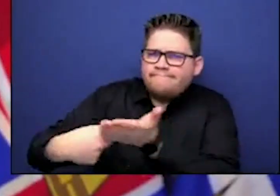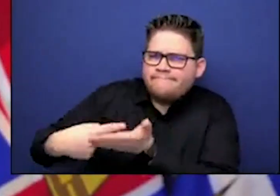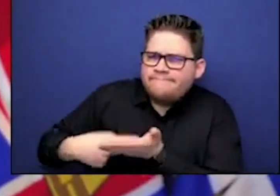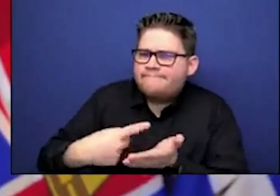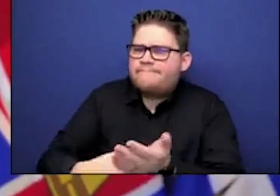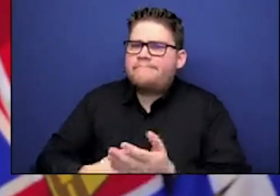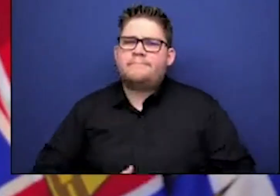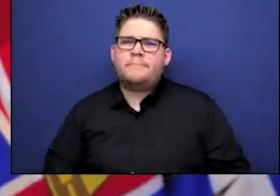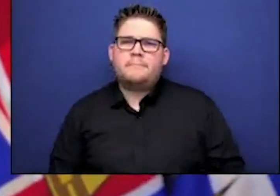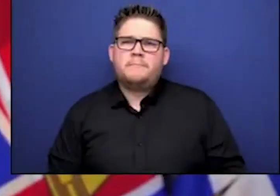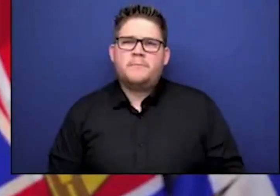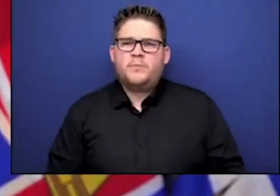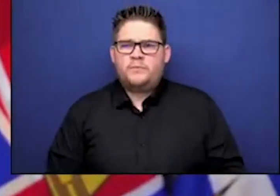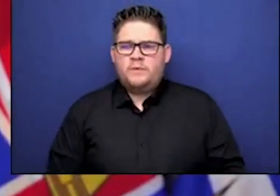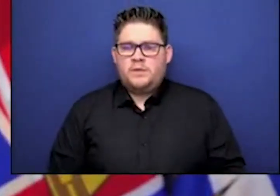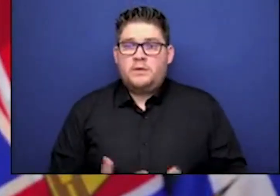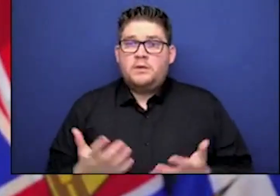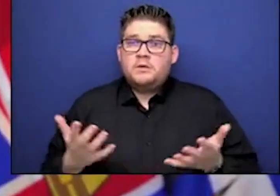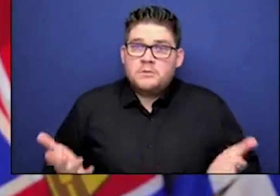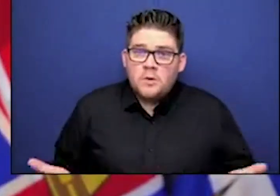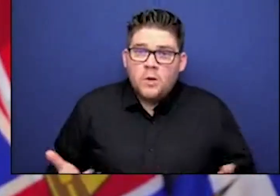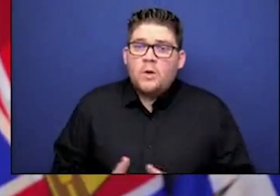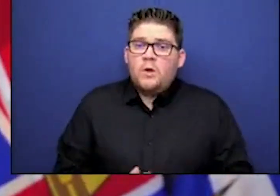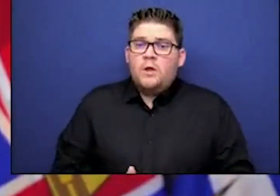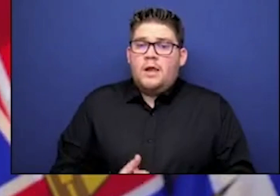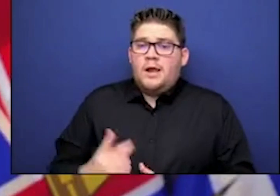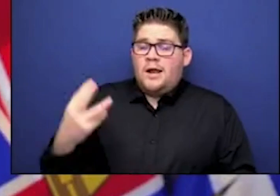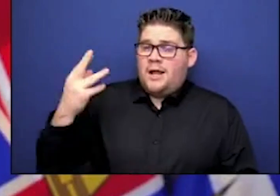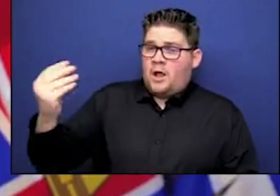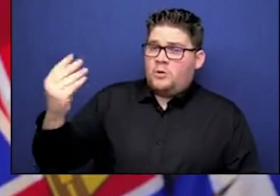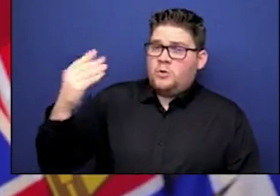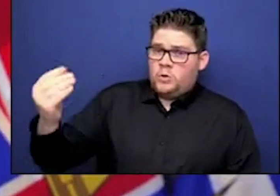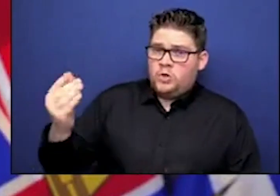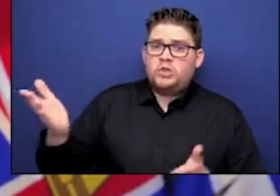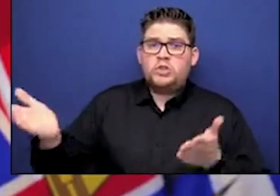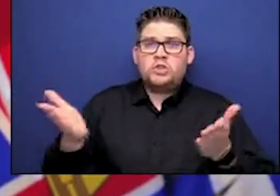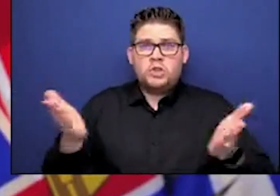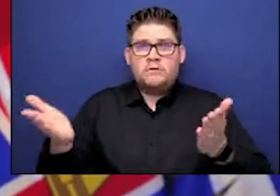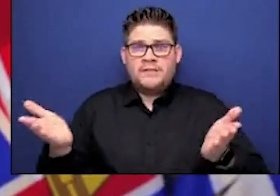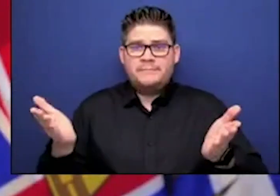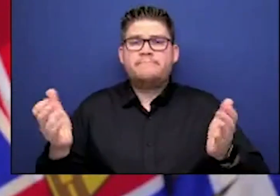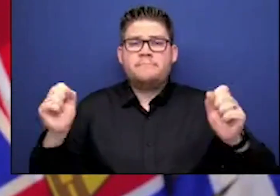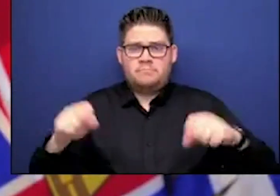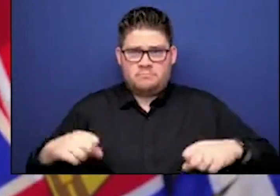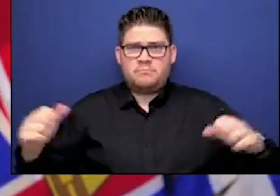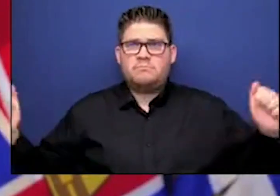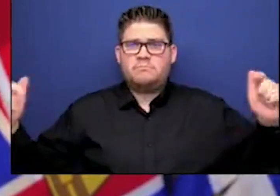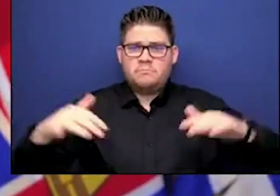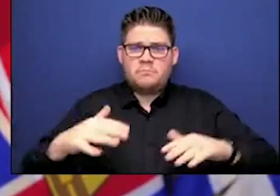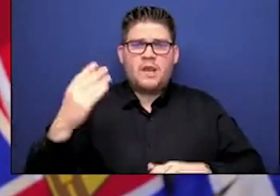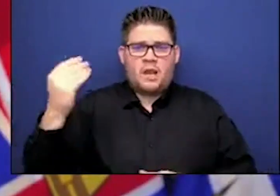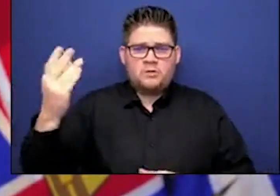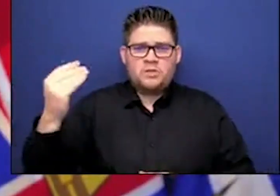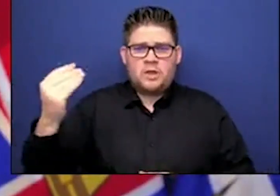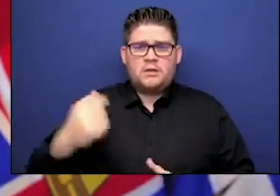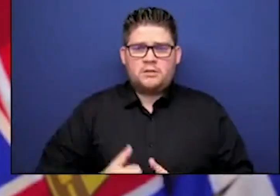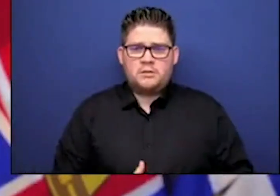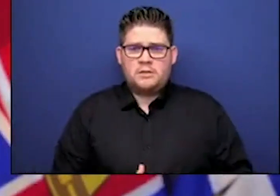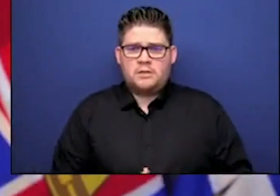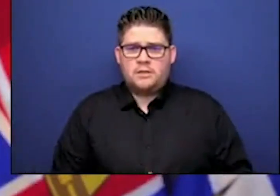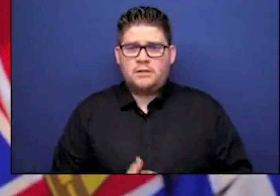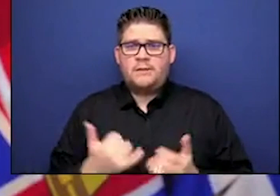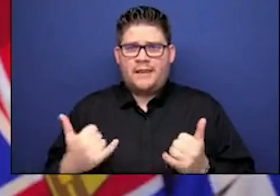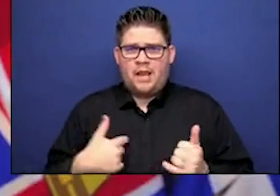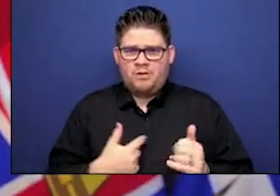so we have come up with some guidelines for outdoor services, and we'll be looking at putting a class variance, it's